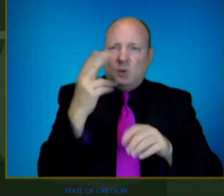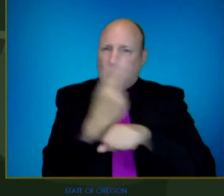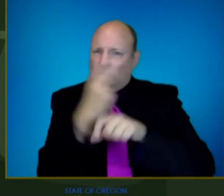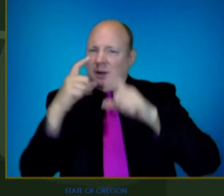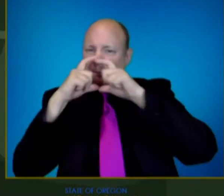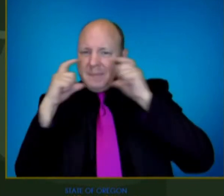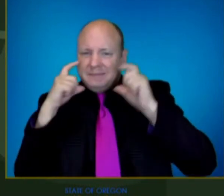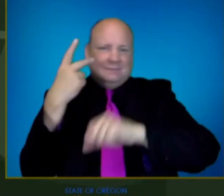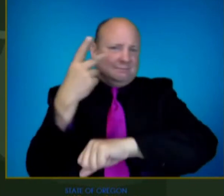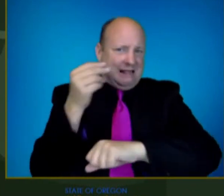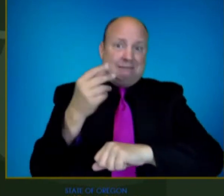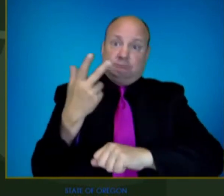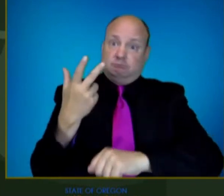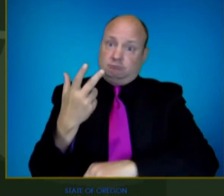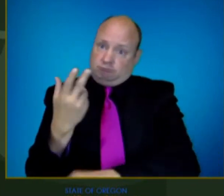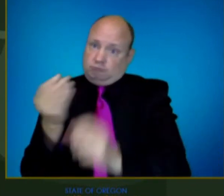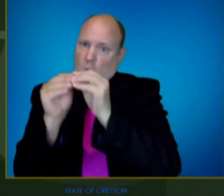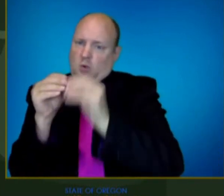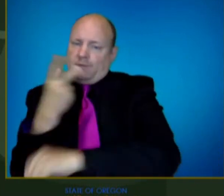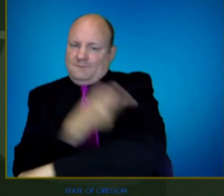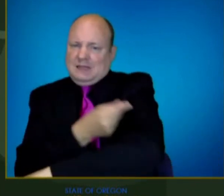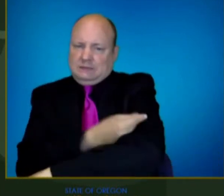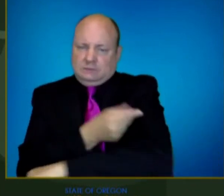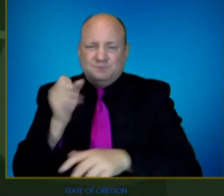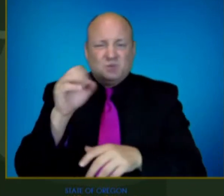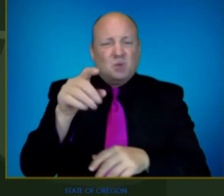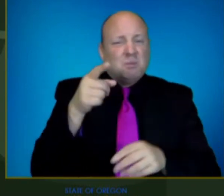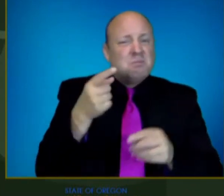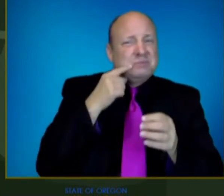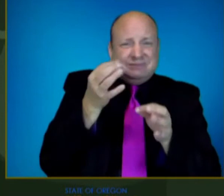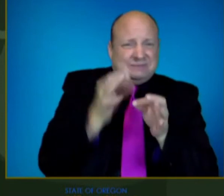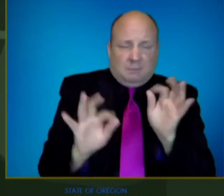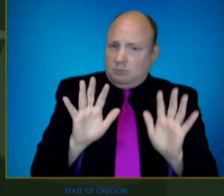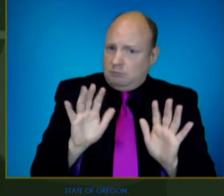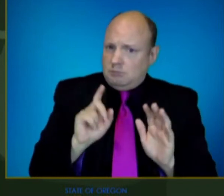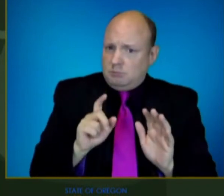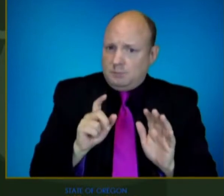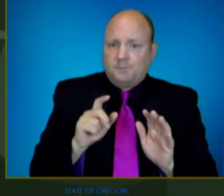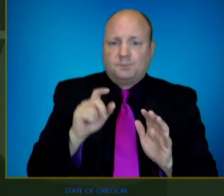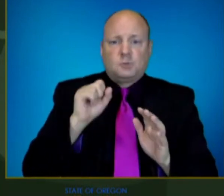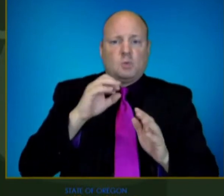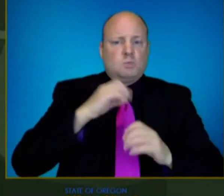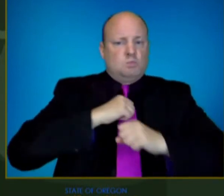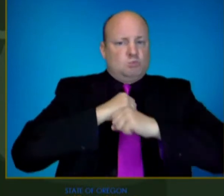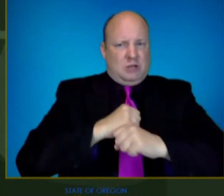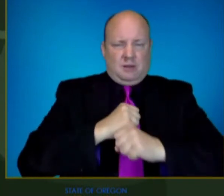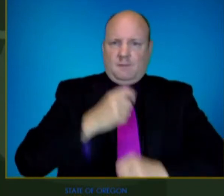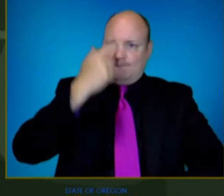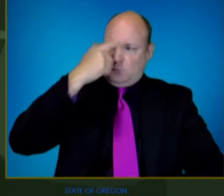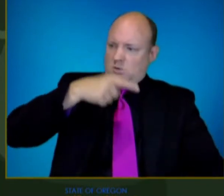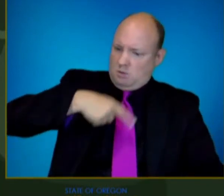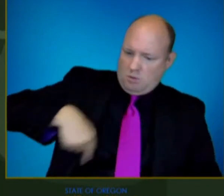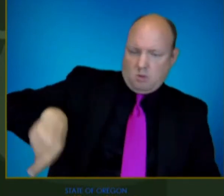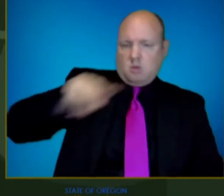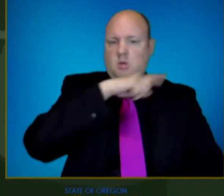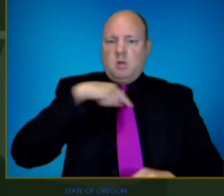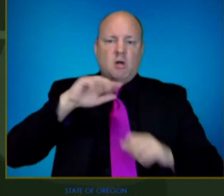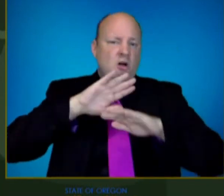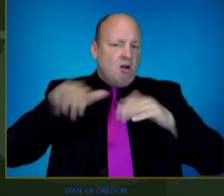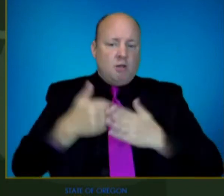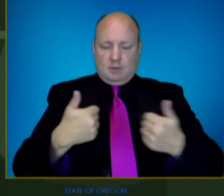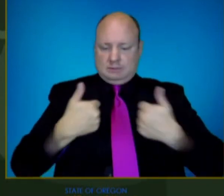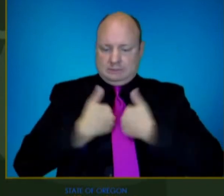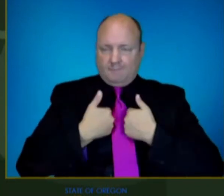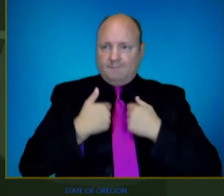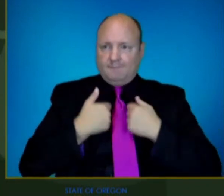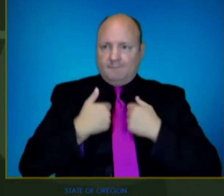are fairly simple and they offer tremendous protection to yourself and those around you. And that's what it's going to take to slow the rise that